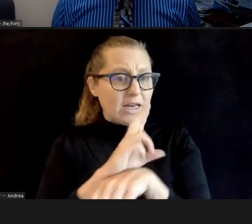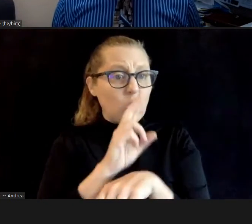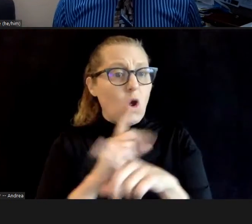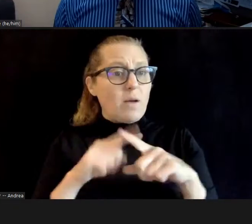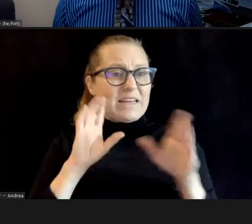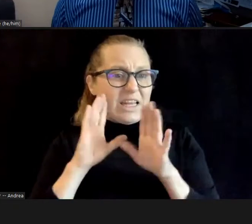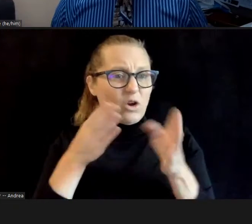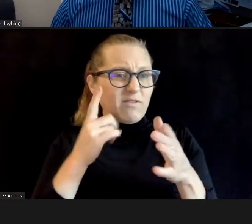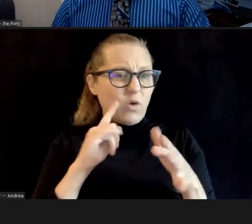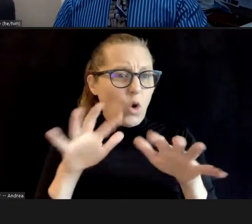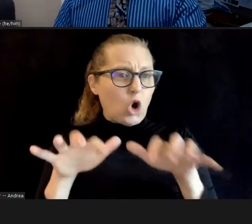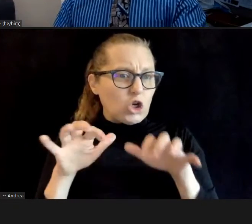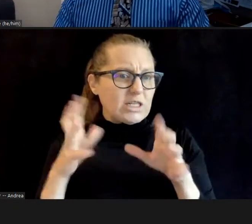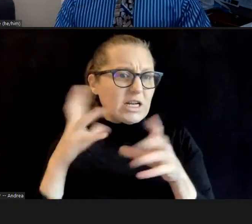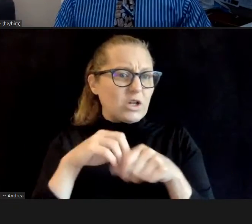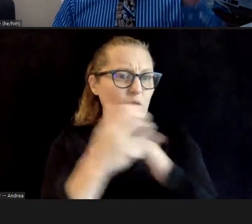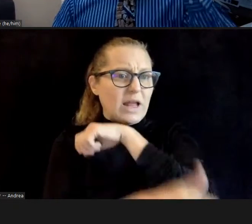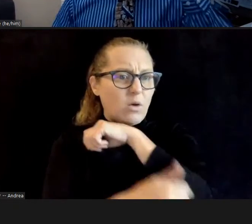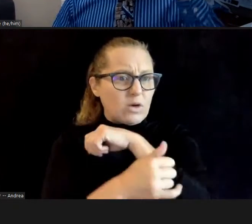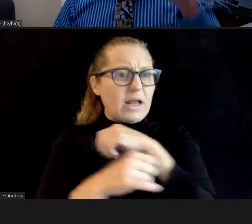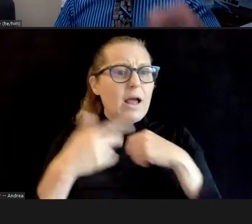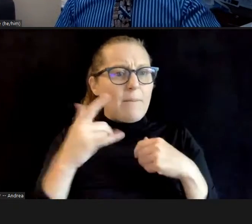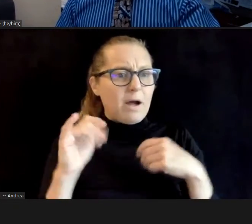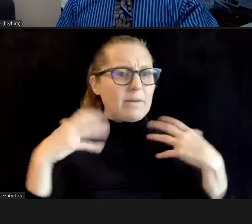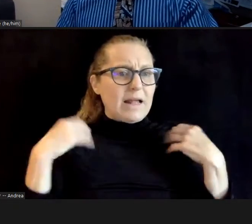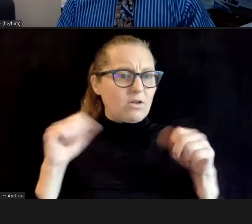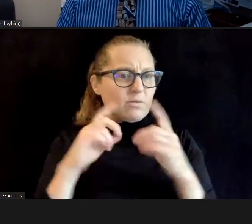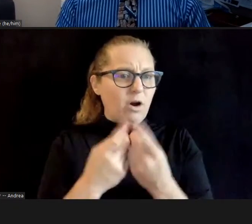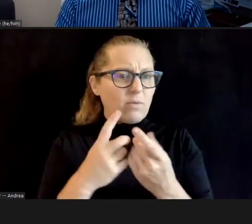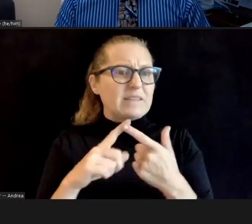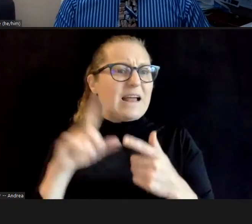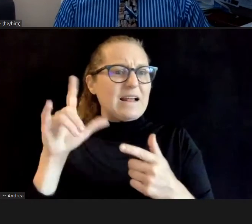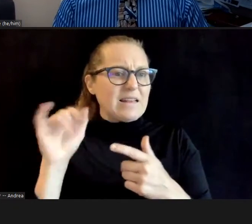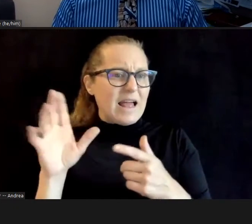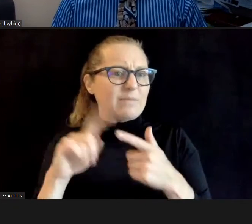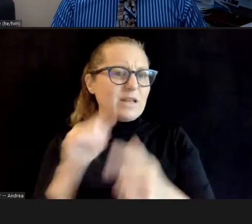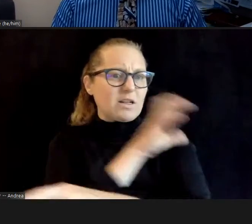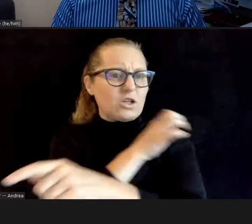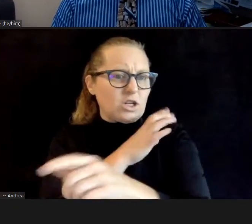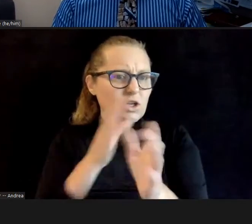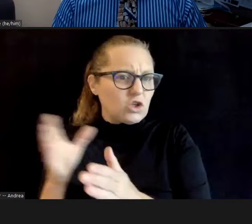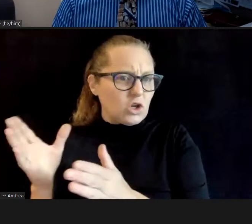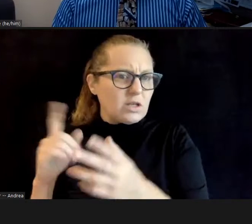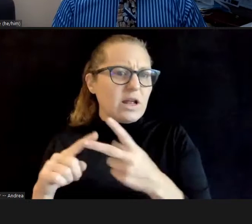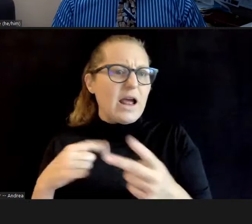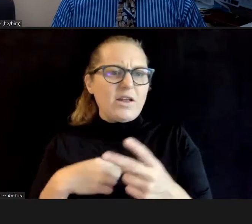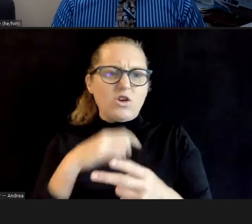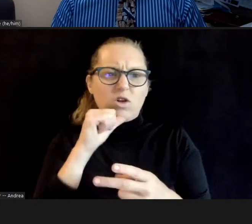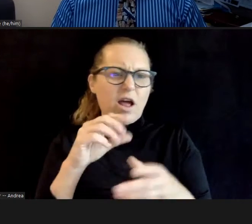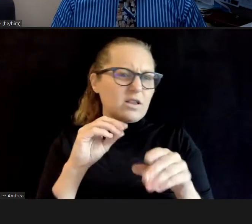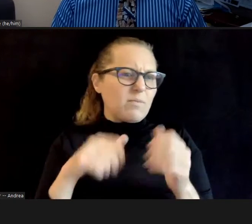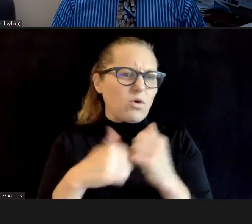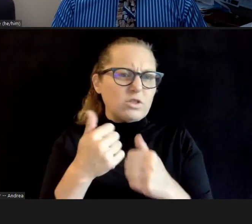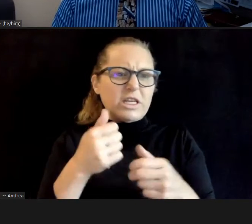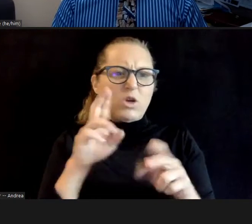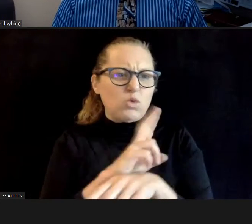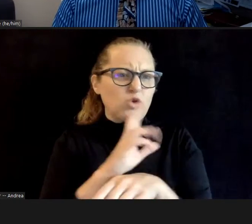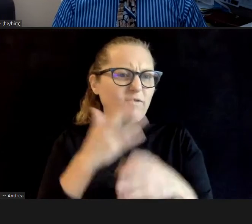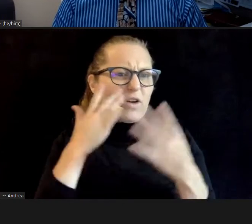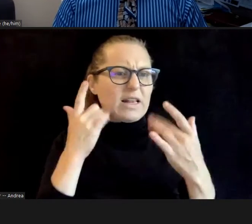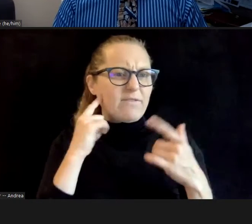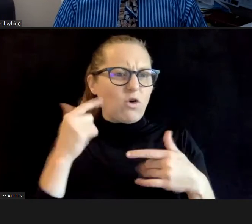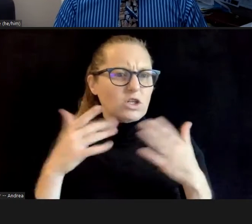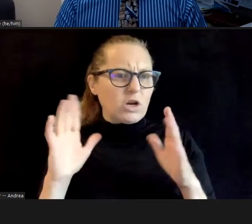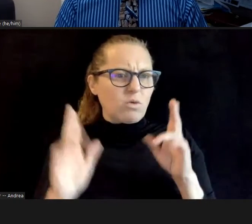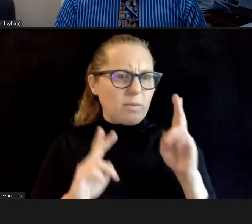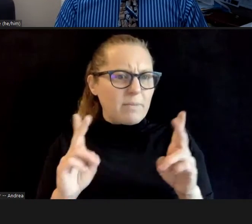that includes county public health departments, laboratories, and clinicians, and weren't the most user-friendly for the public. Today, we have